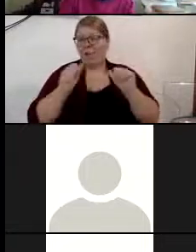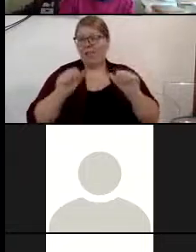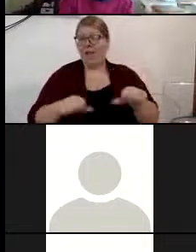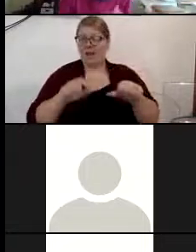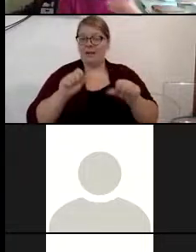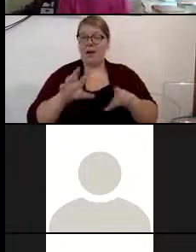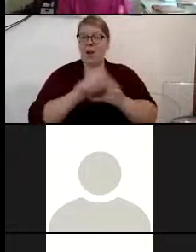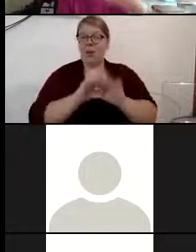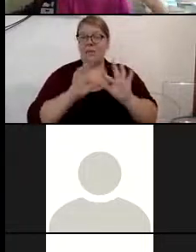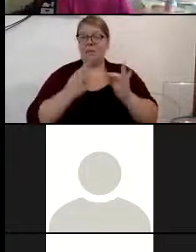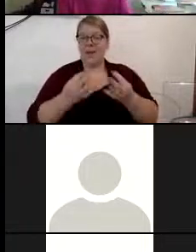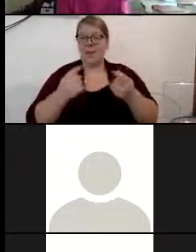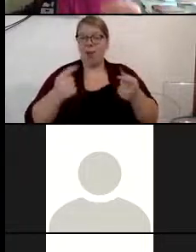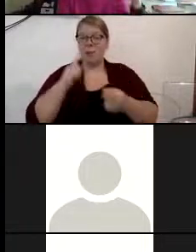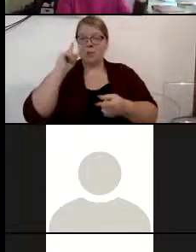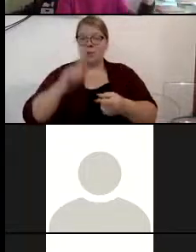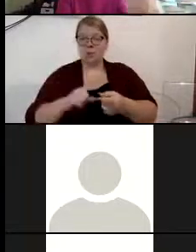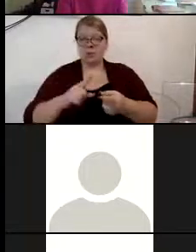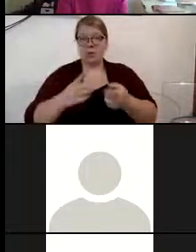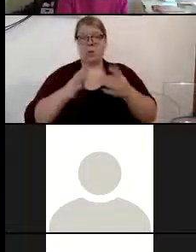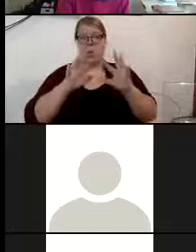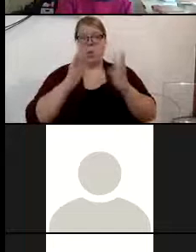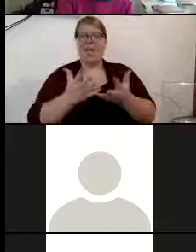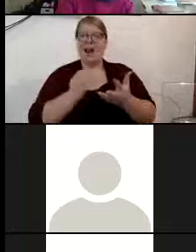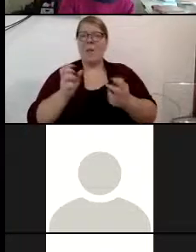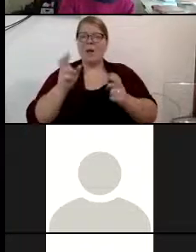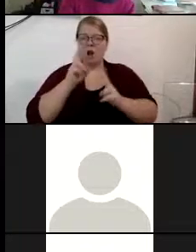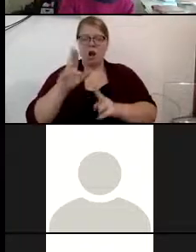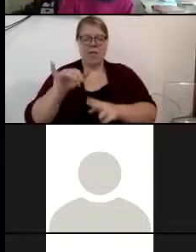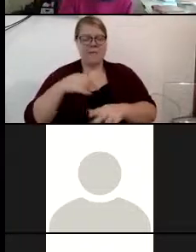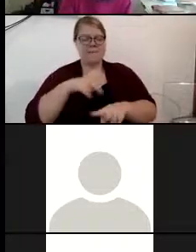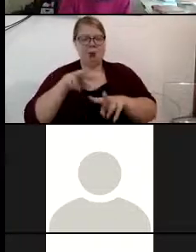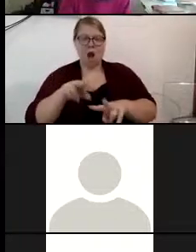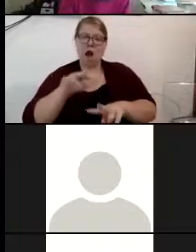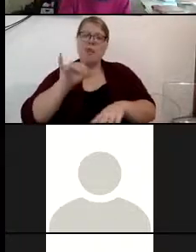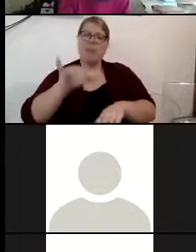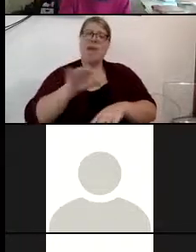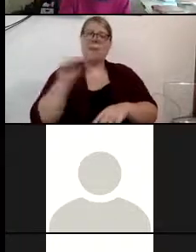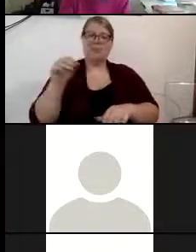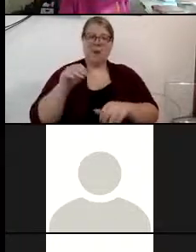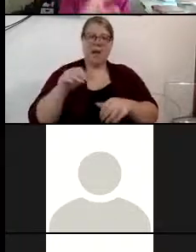family as a whole, and how we can monitor that and make ongoing decisions around that.